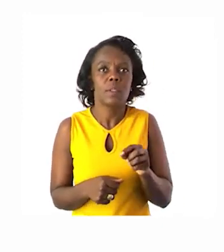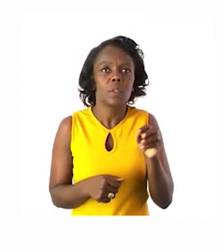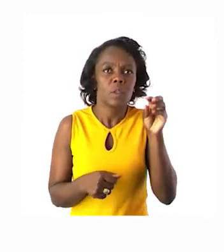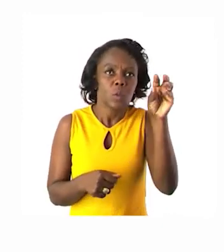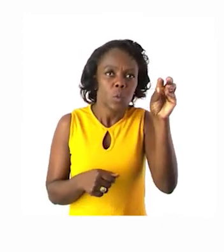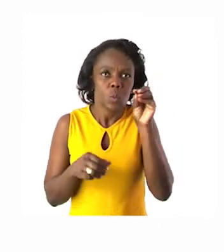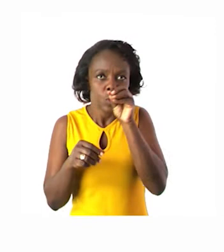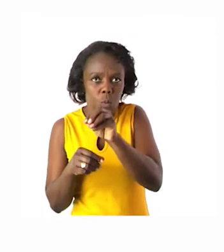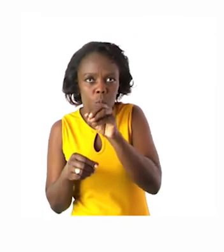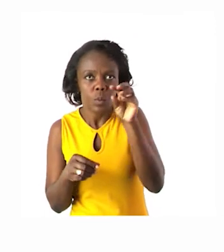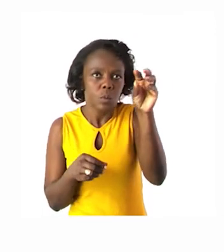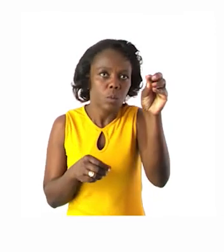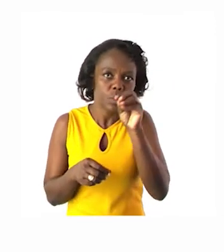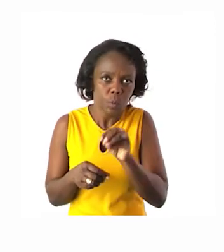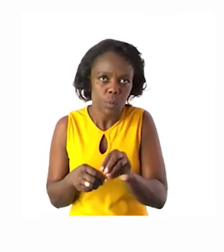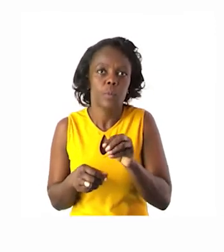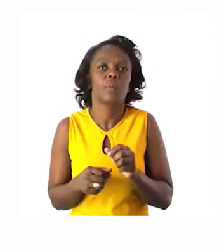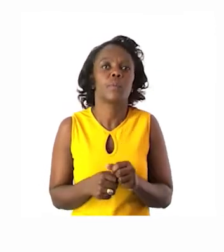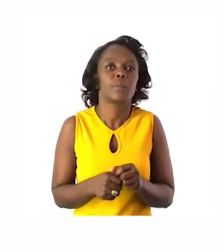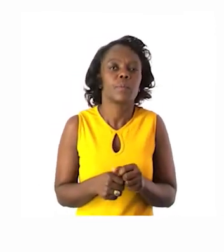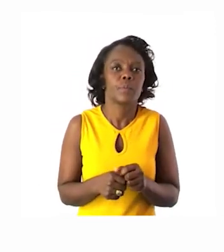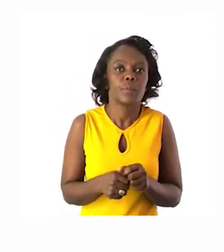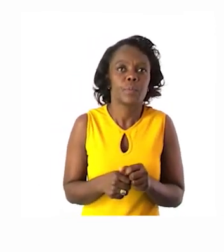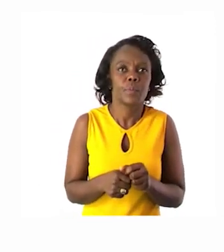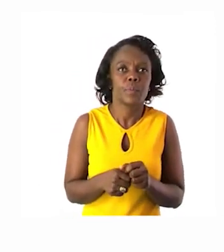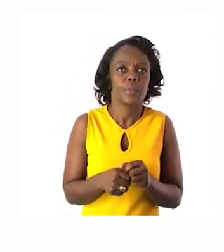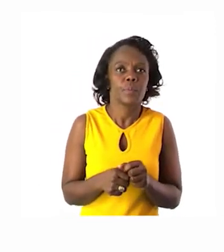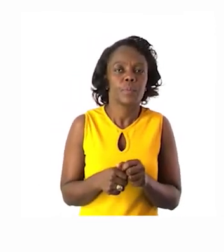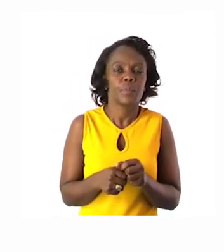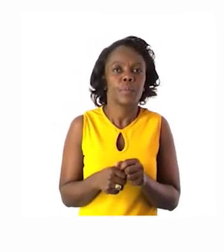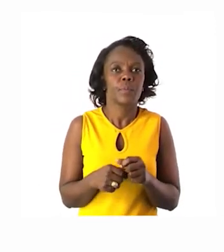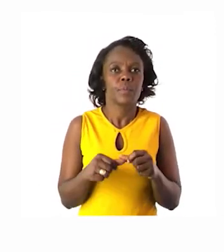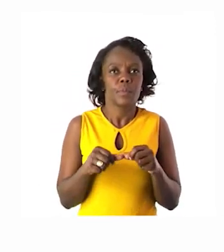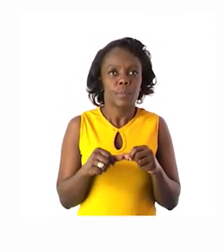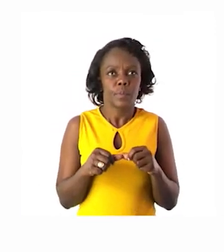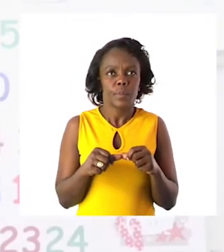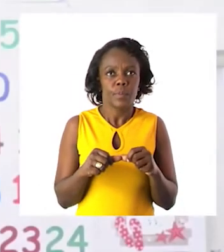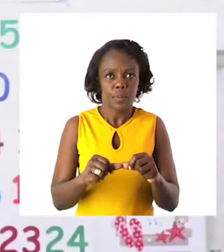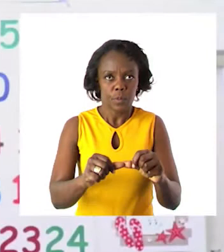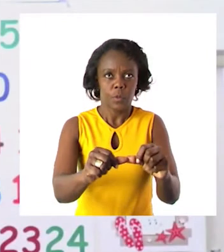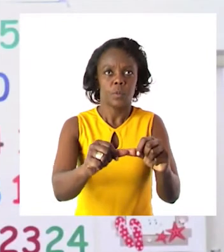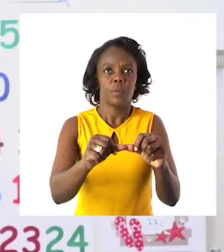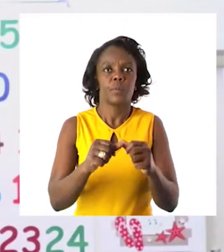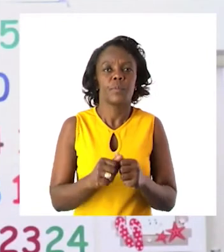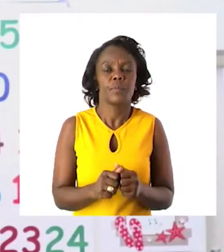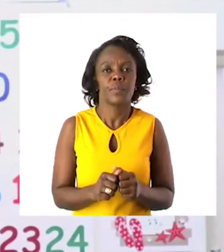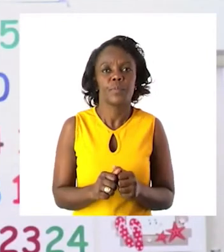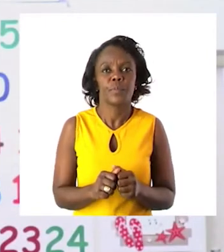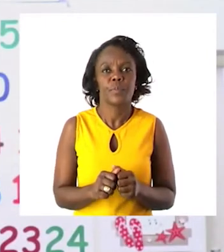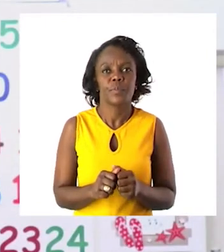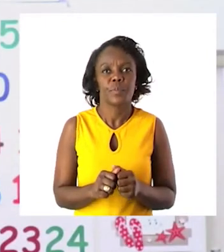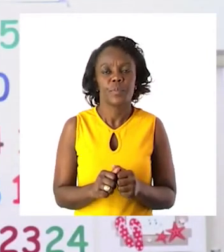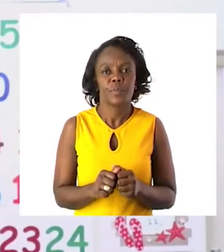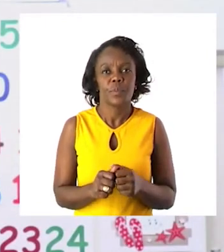make each sentence here correct. Are you going to be able to do that for me, please? I know you can. So please do